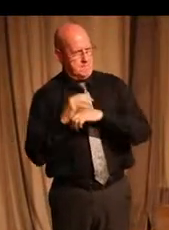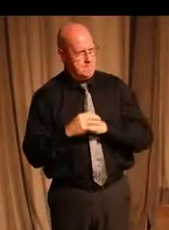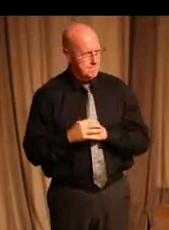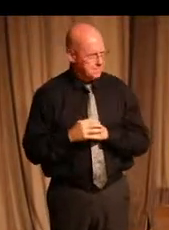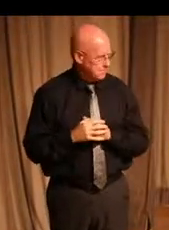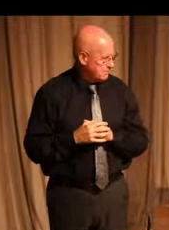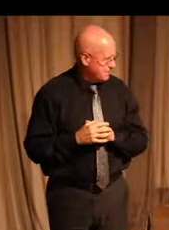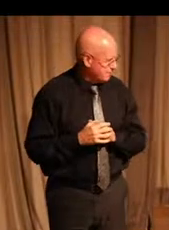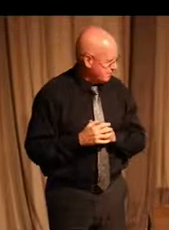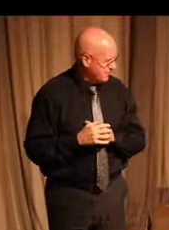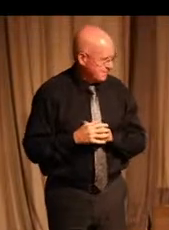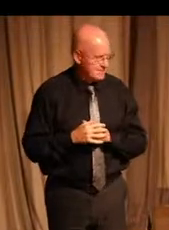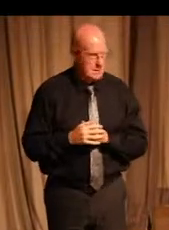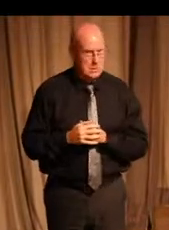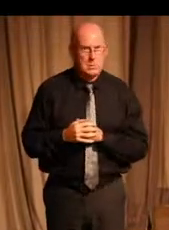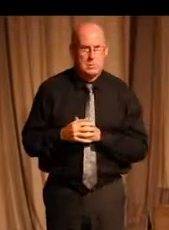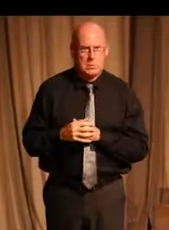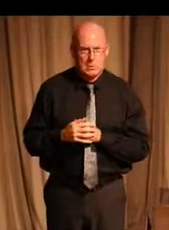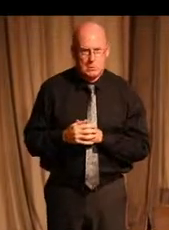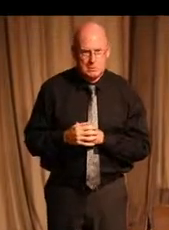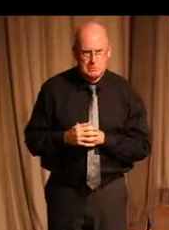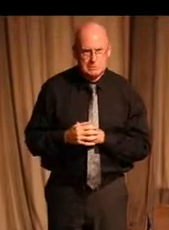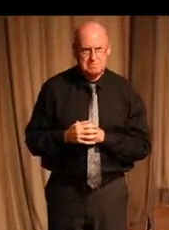Walk on through.